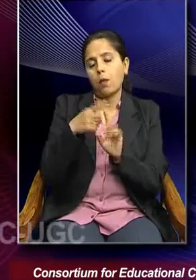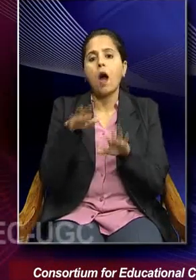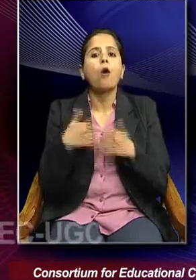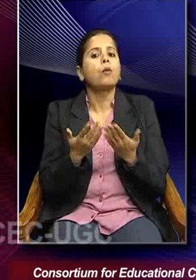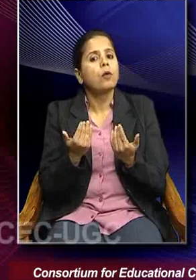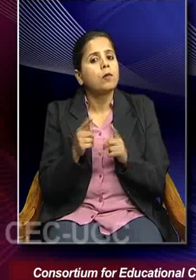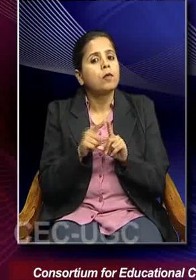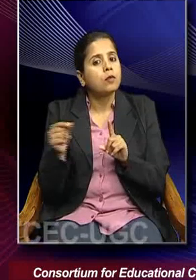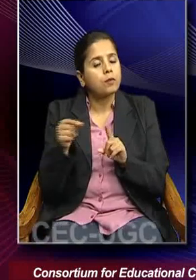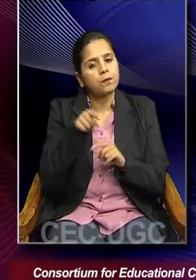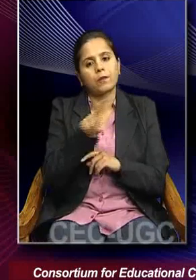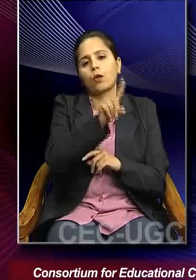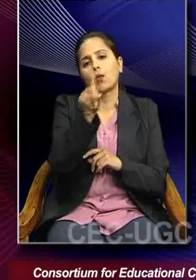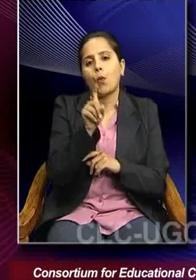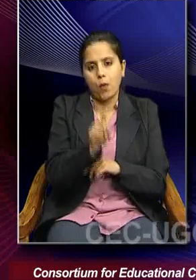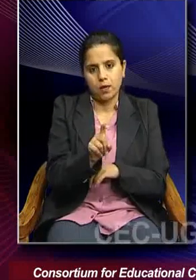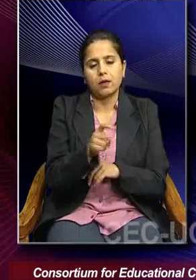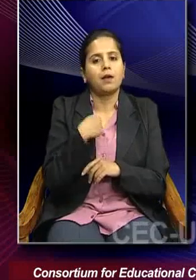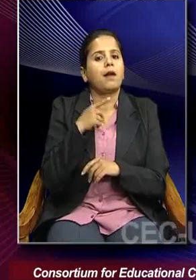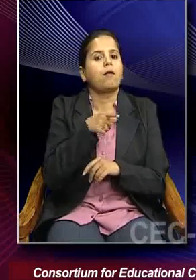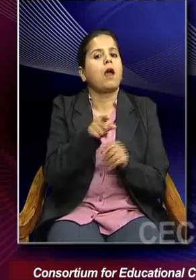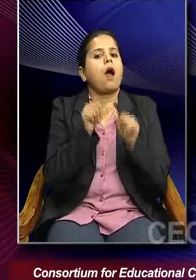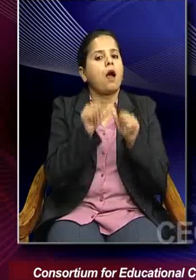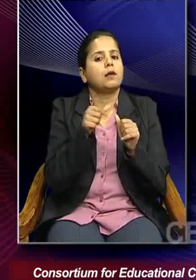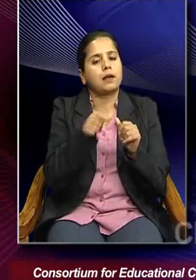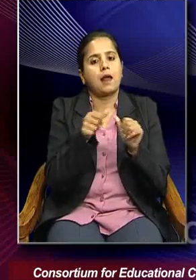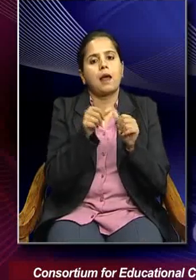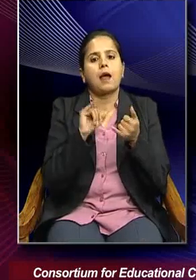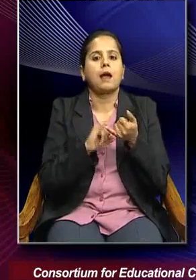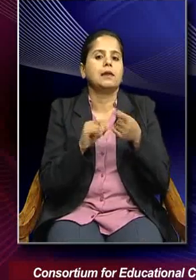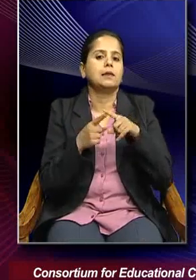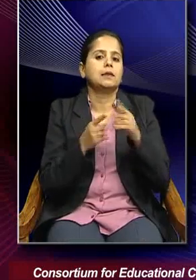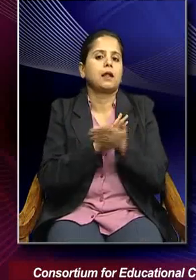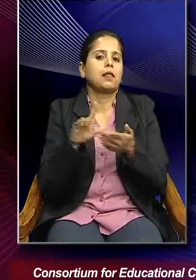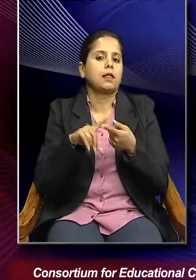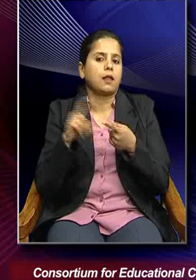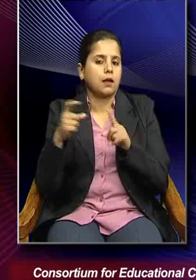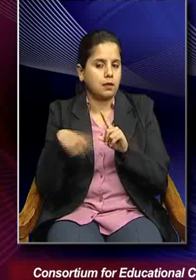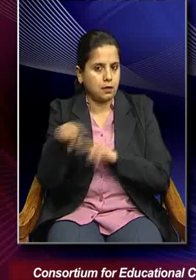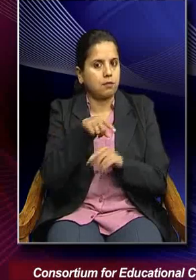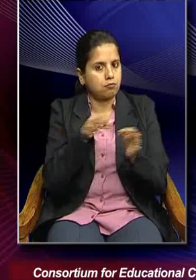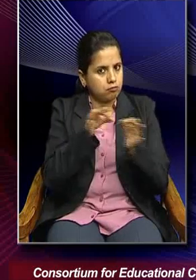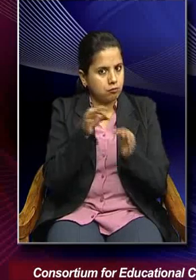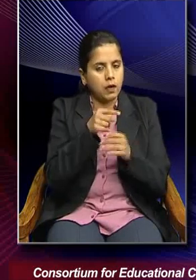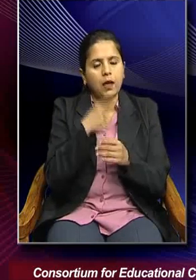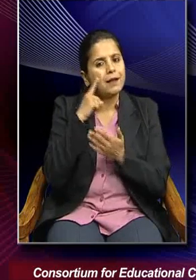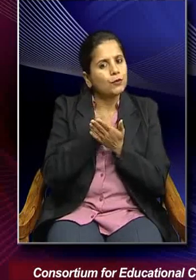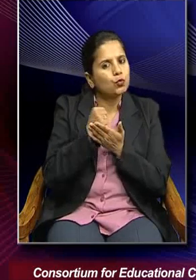These are the questions that we deal in aesthetics, where we try to